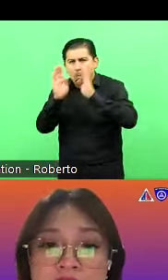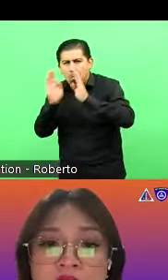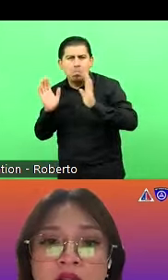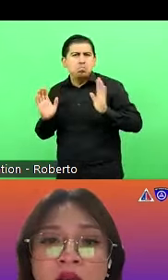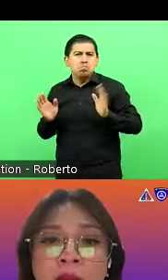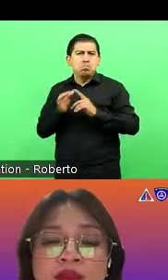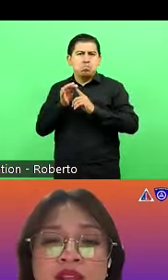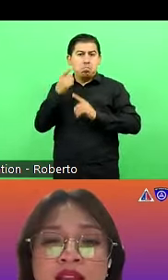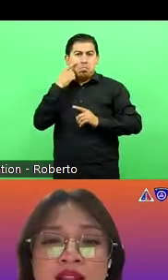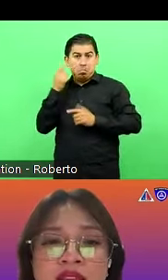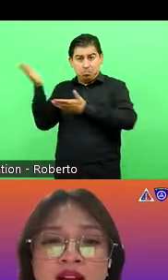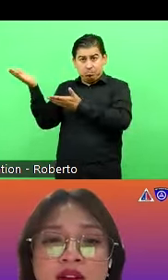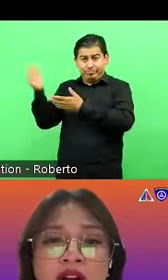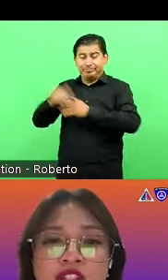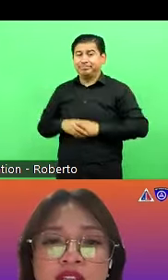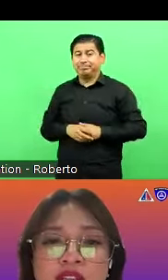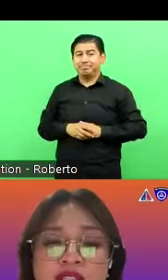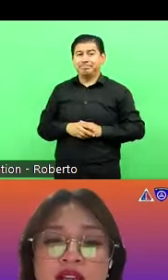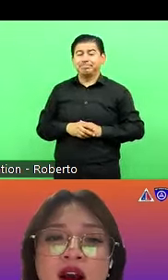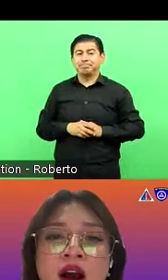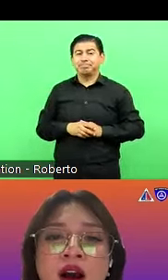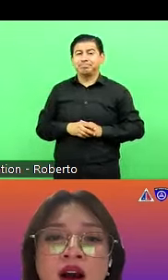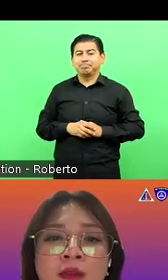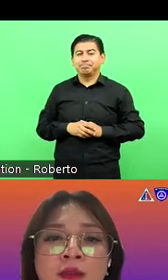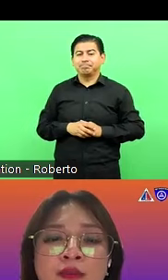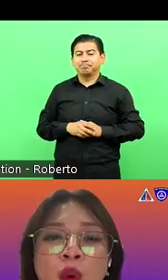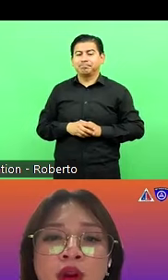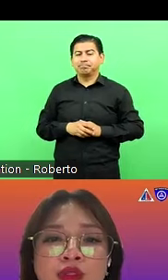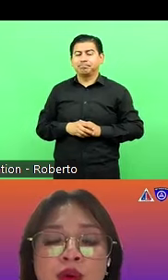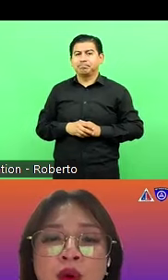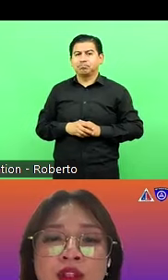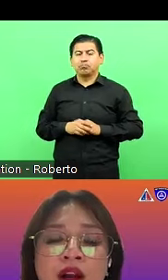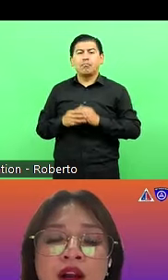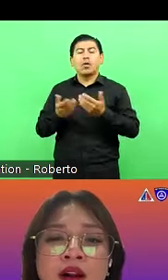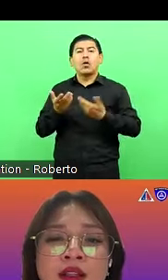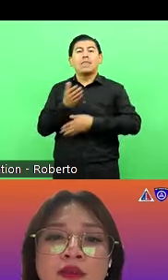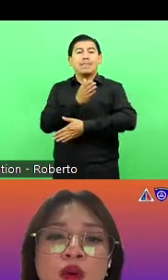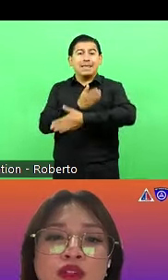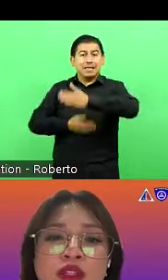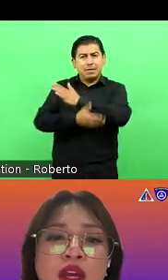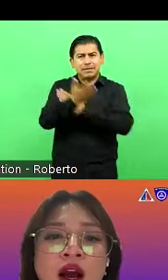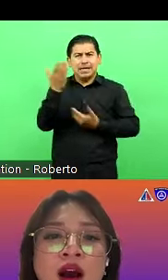disabilities take the largest portion, or are